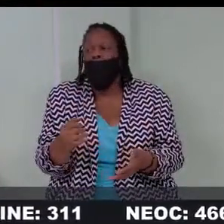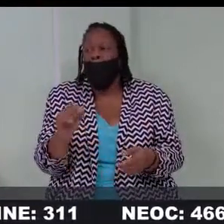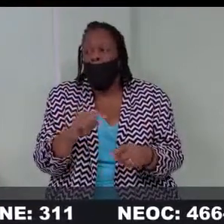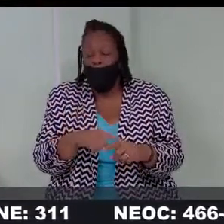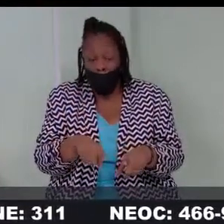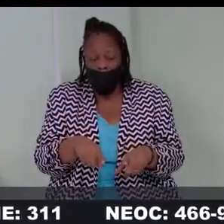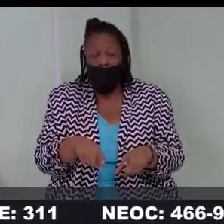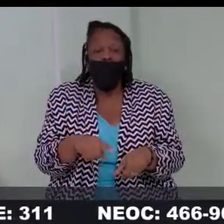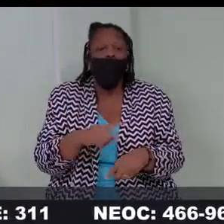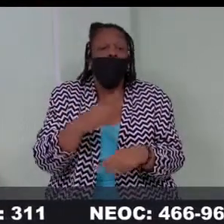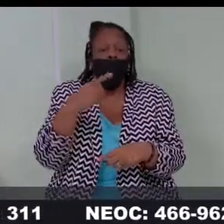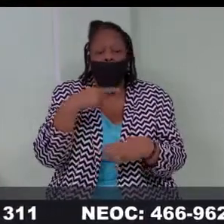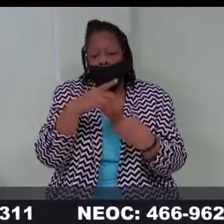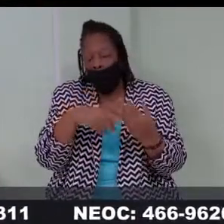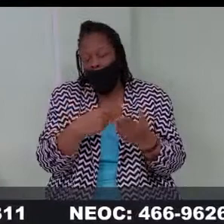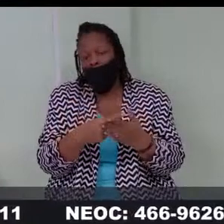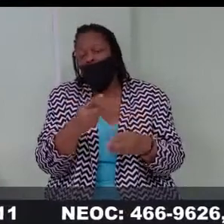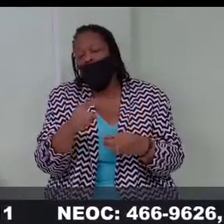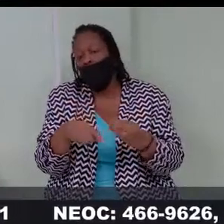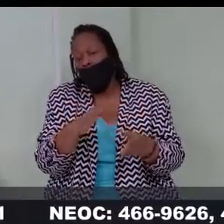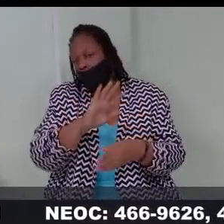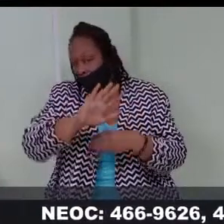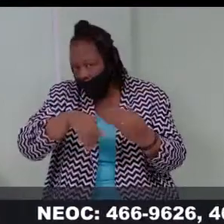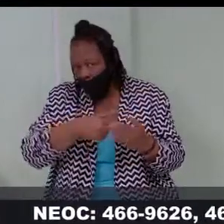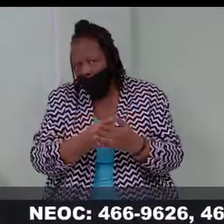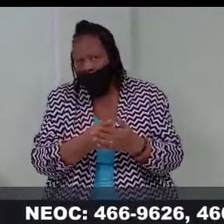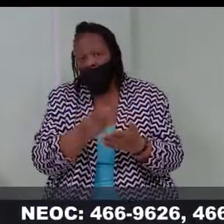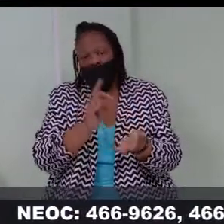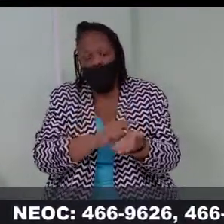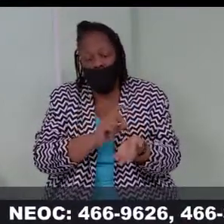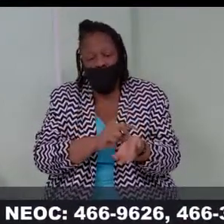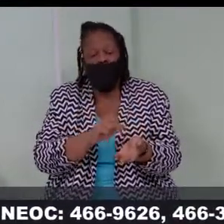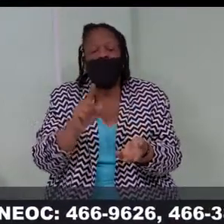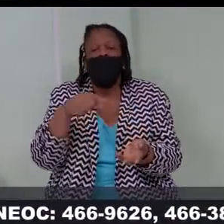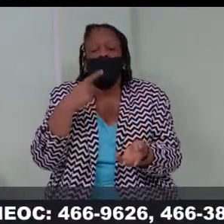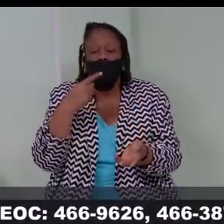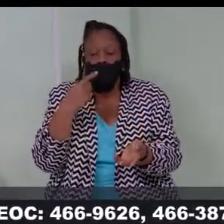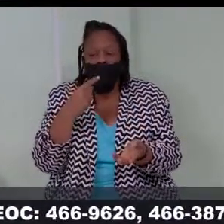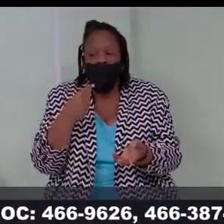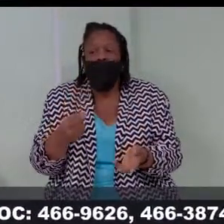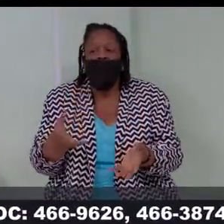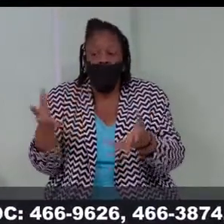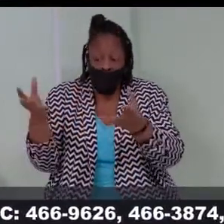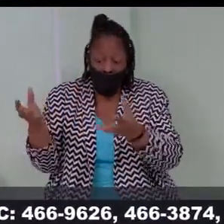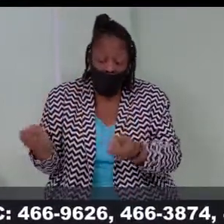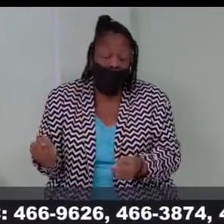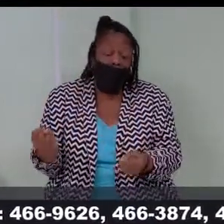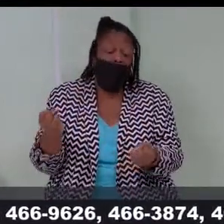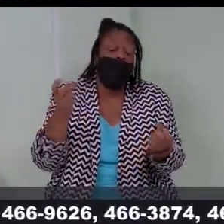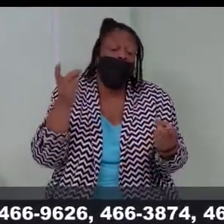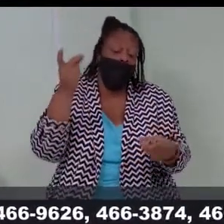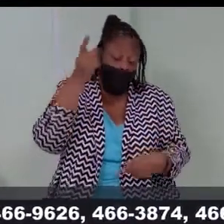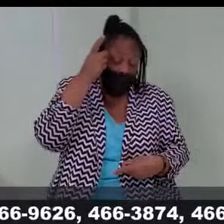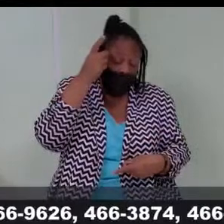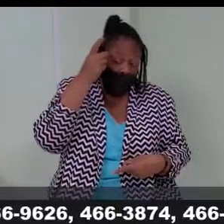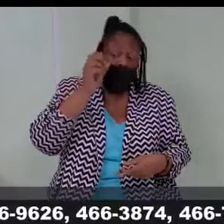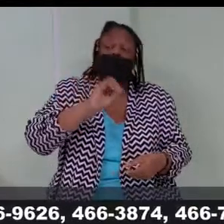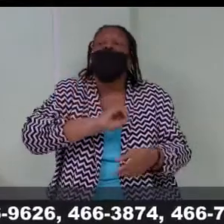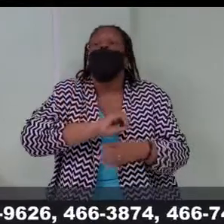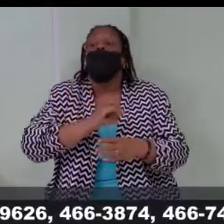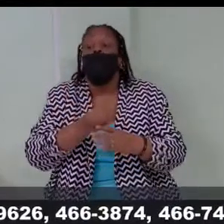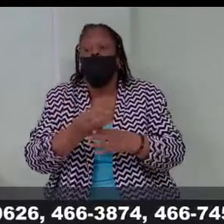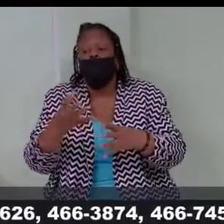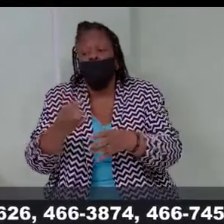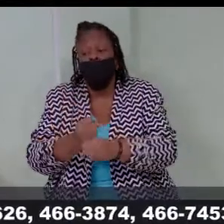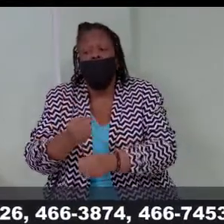that the Chief Medical Officer placed before you today, which would you prefer? to expose yourself to COVID-19 and get